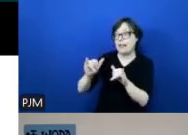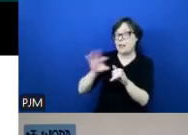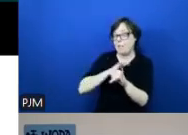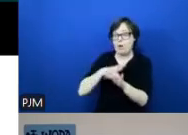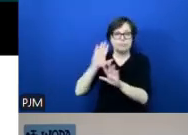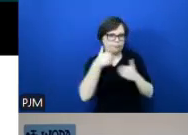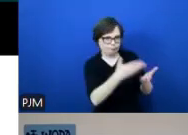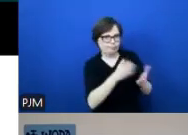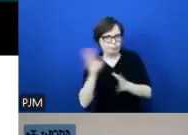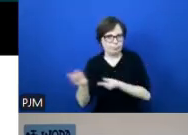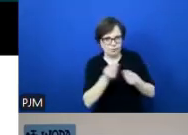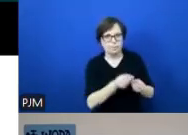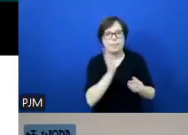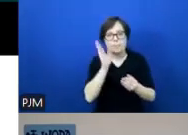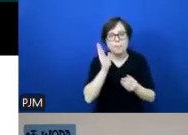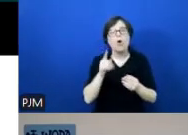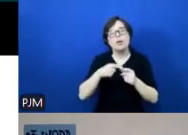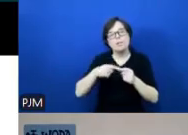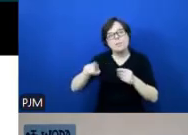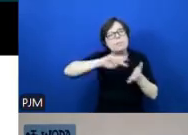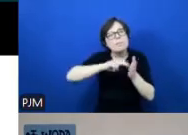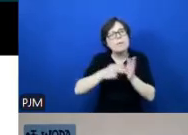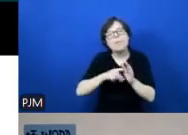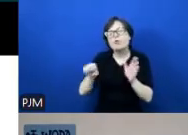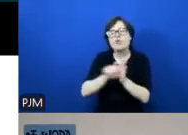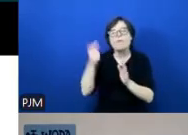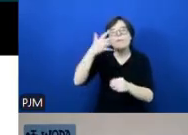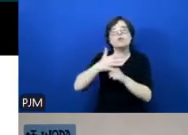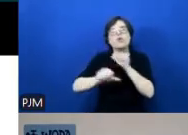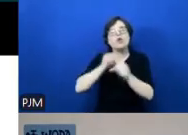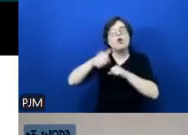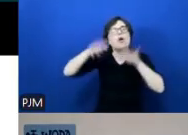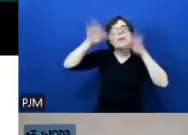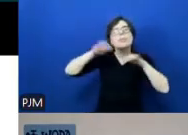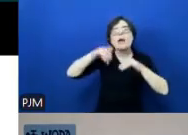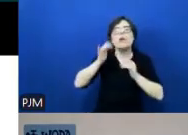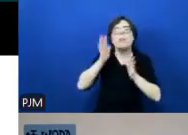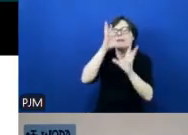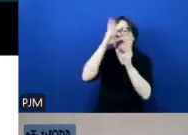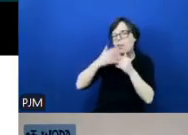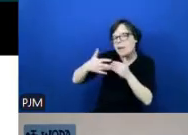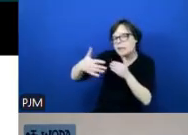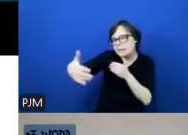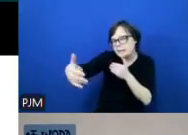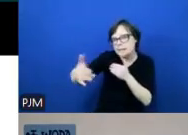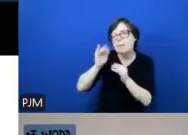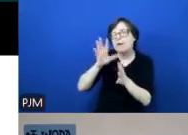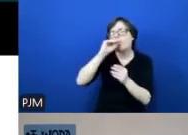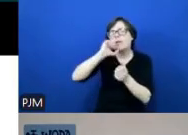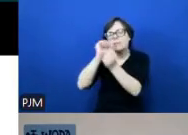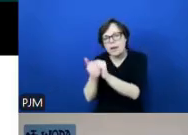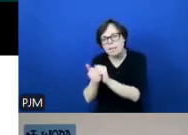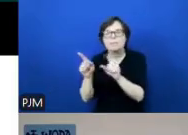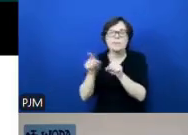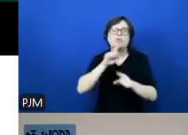infrastructure from the financial perspective, then development of local precipitation models with a forecast of changes until 2050, and